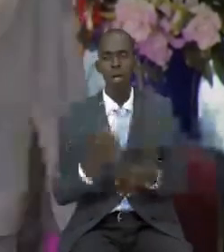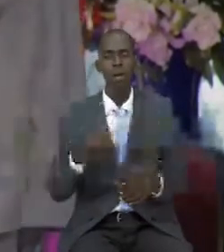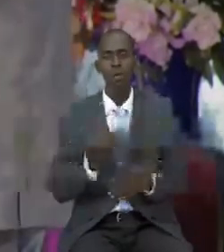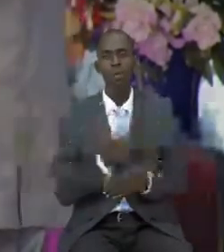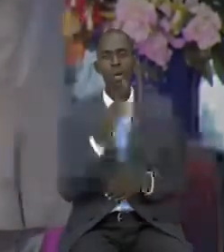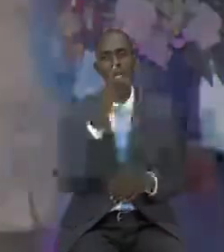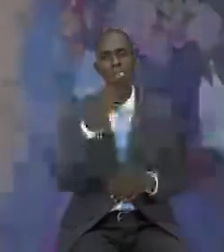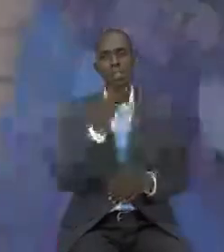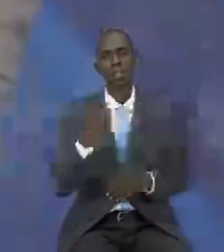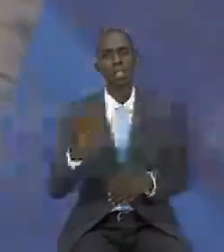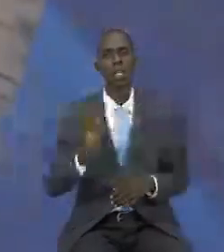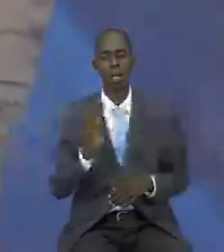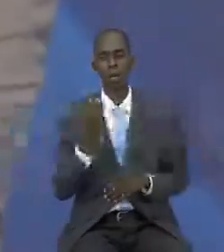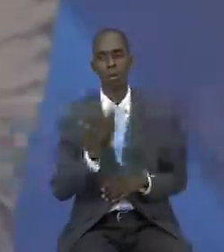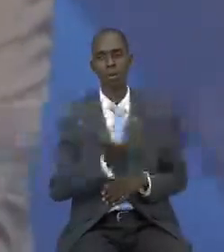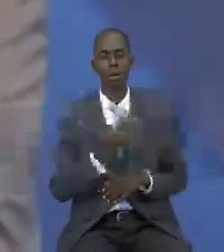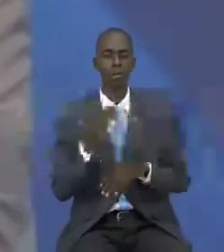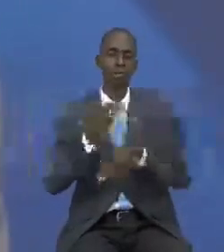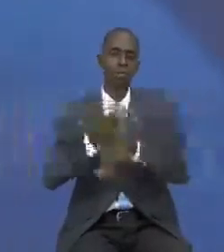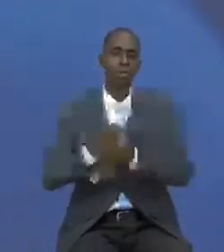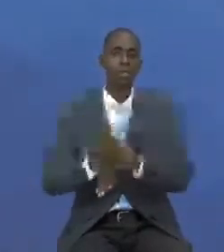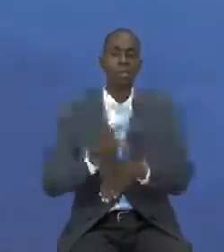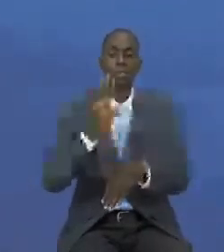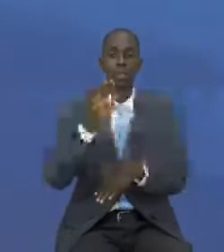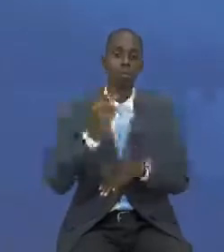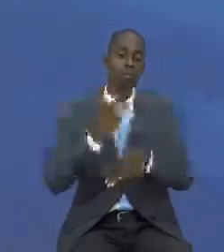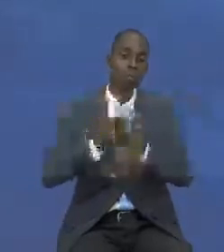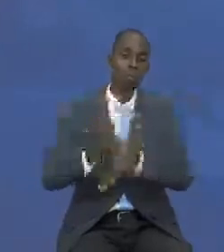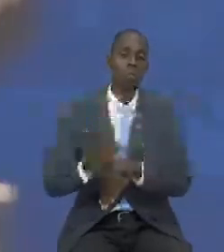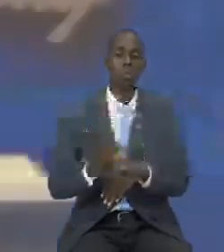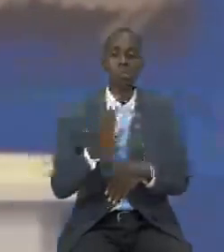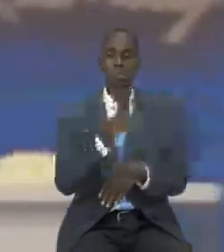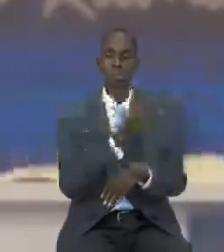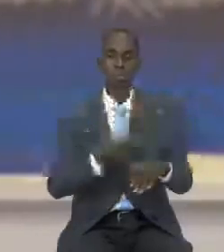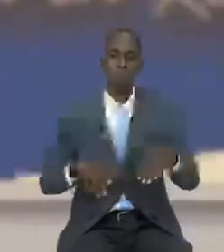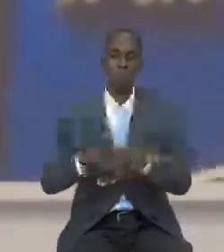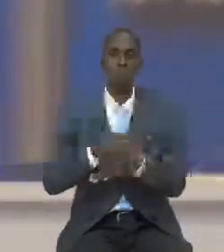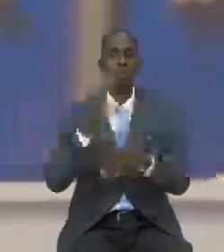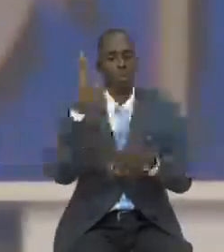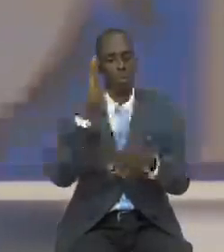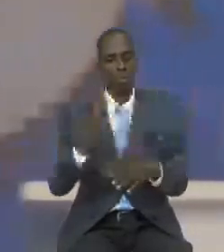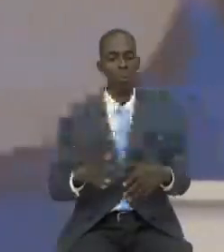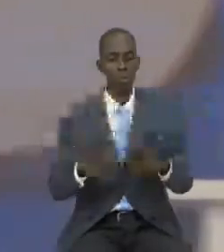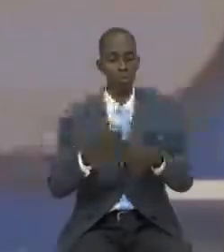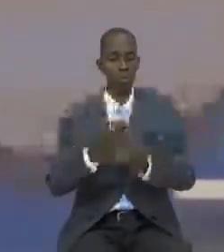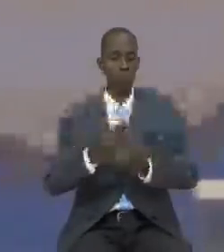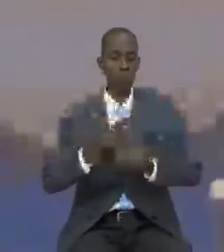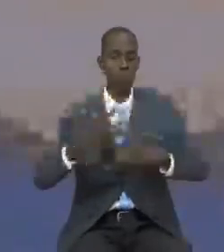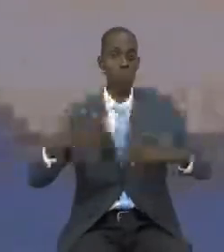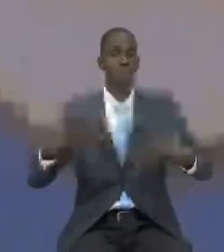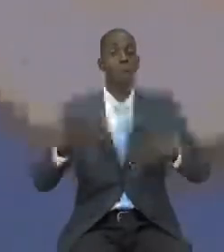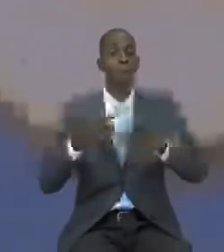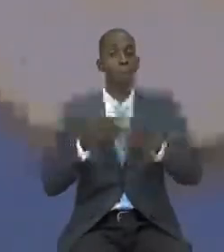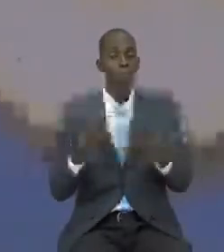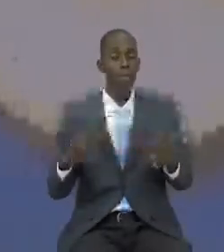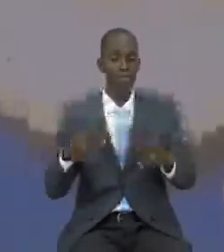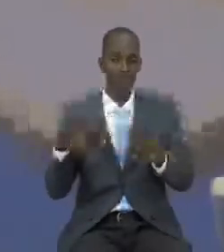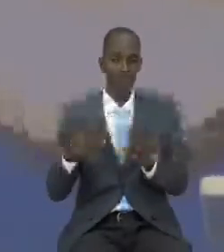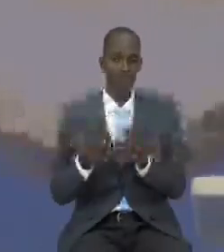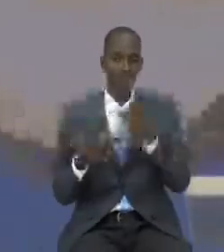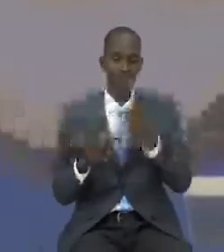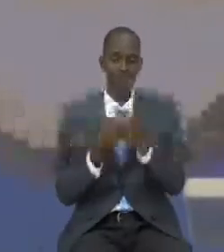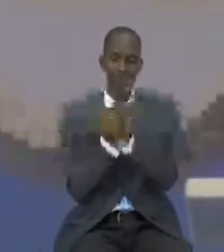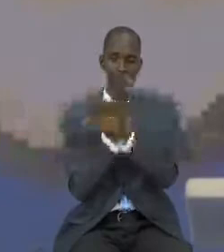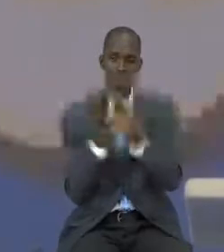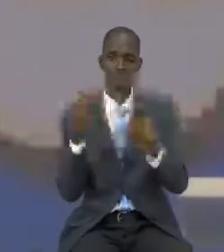our ministry, your ministry, your kingdom will expand. This one, freely ye have received, and